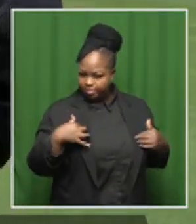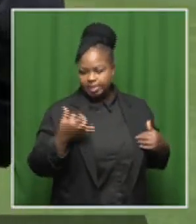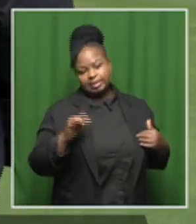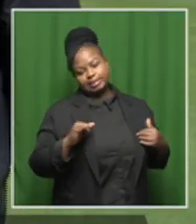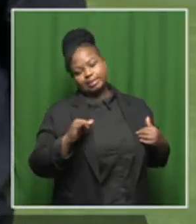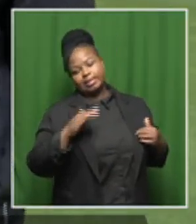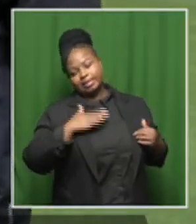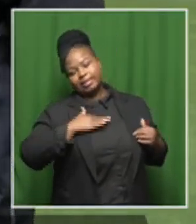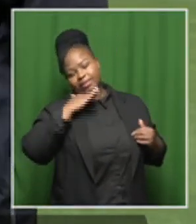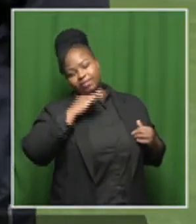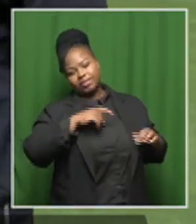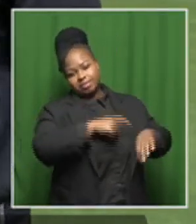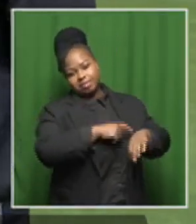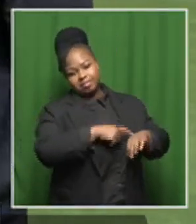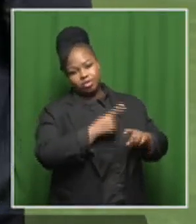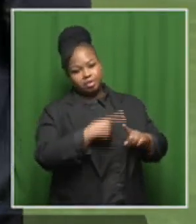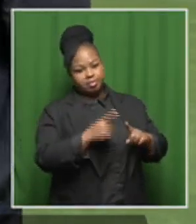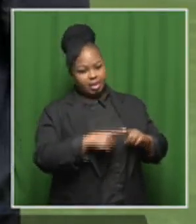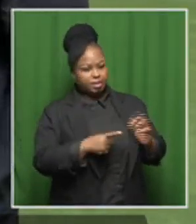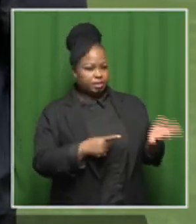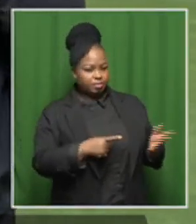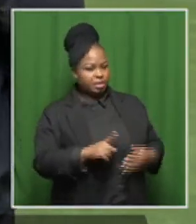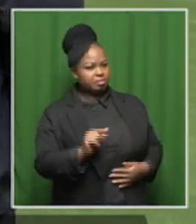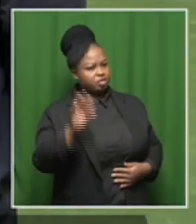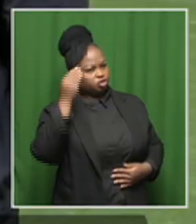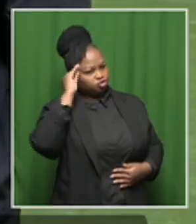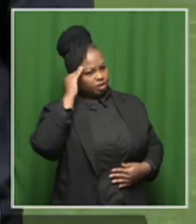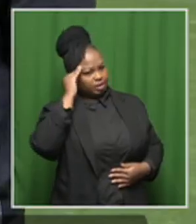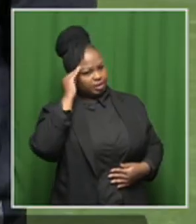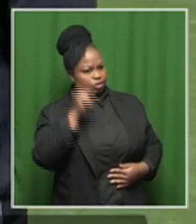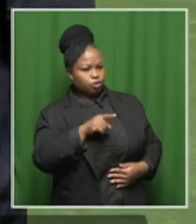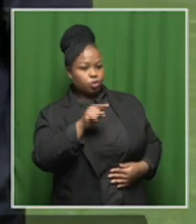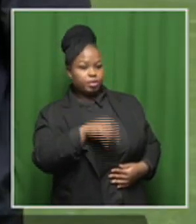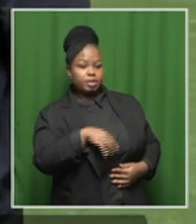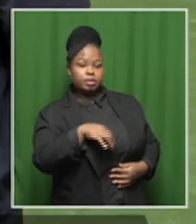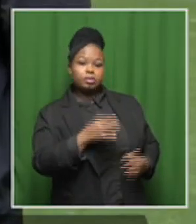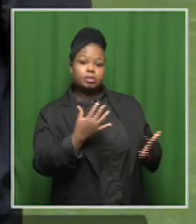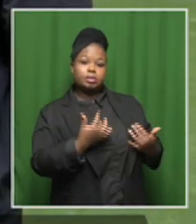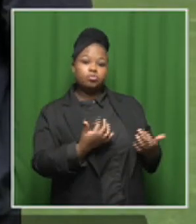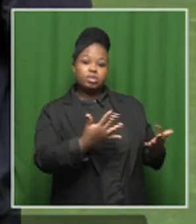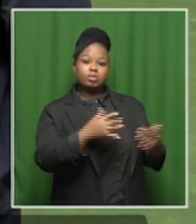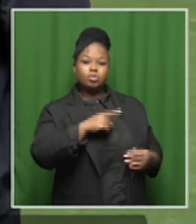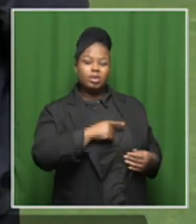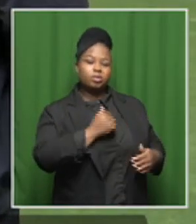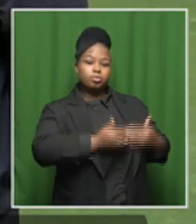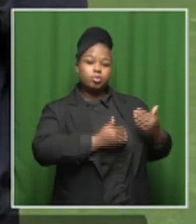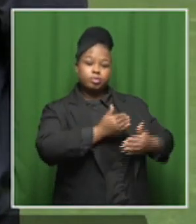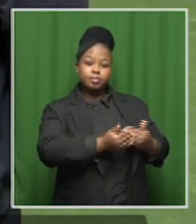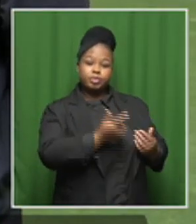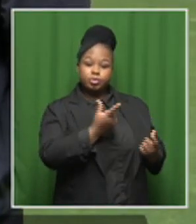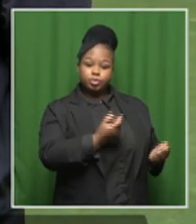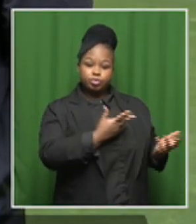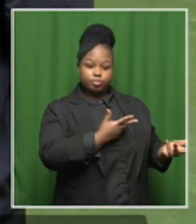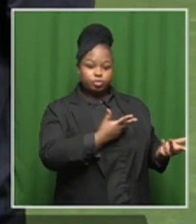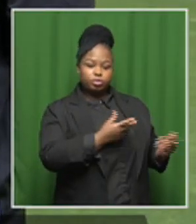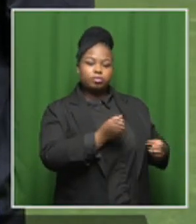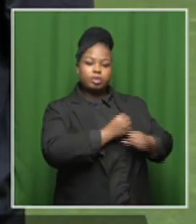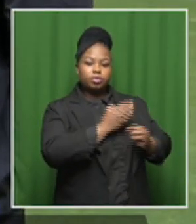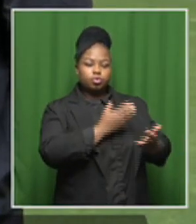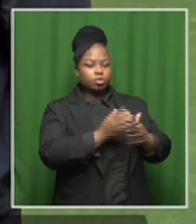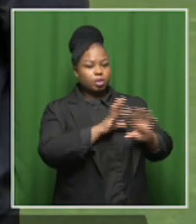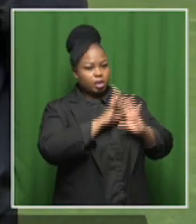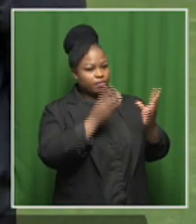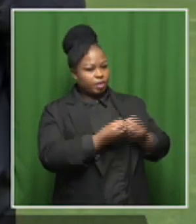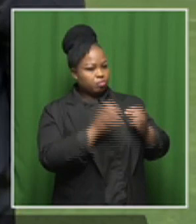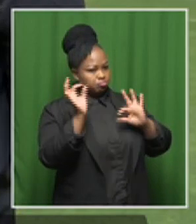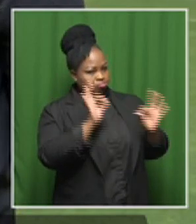We're going to discuss it, but it's quite a fascinating hybrid pitch that you have, and the process that you have to go through to make sure that it's always in